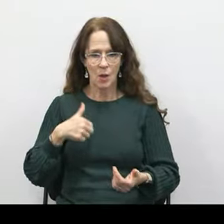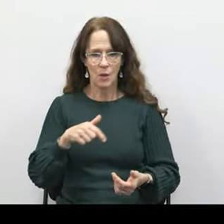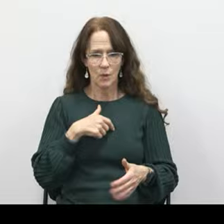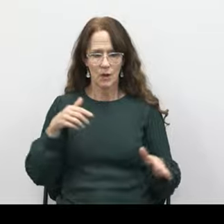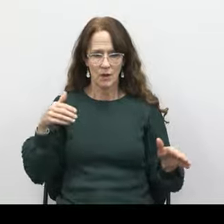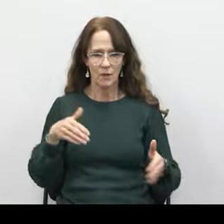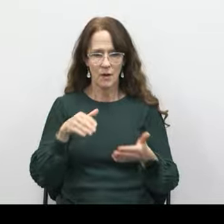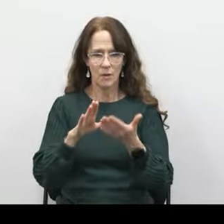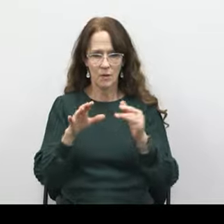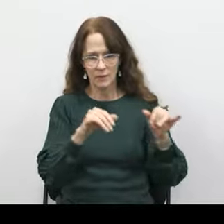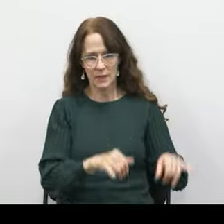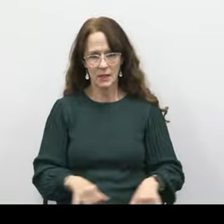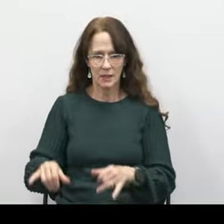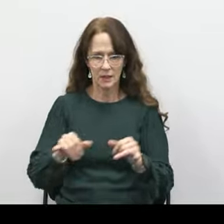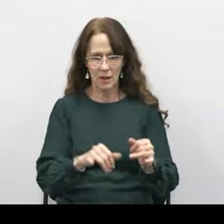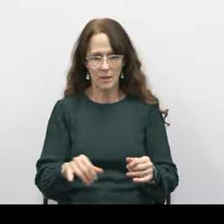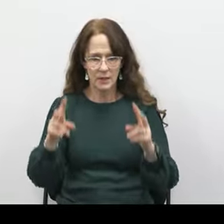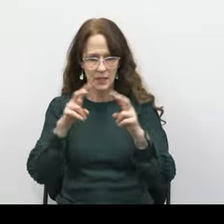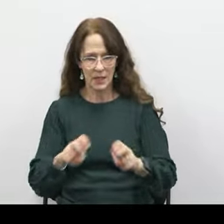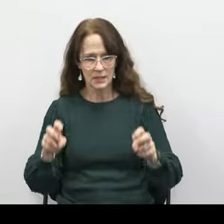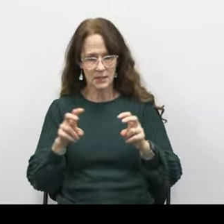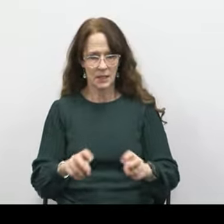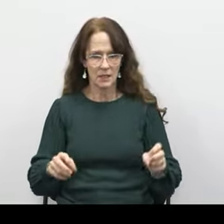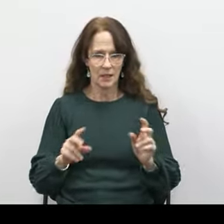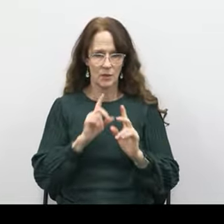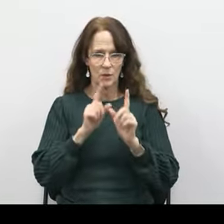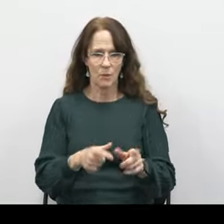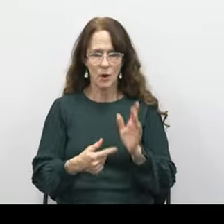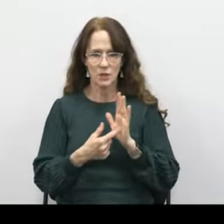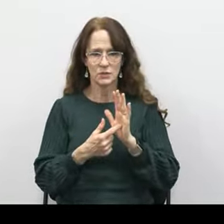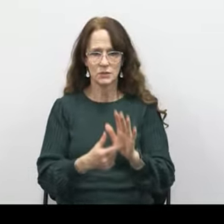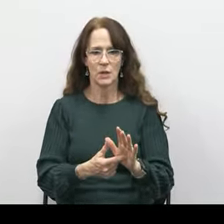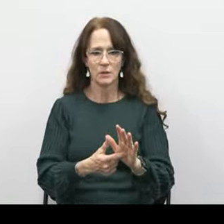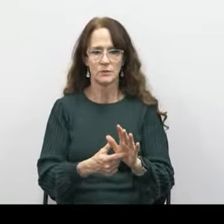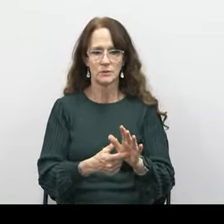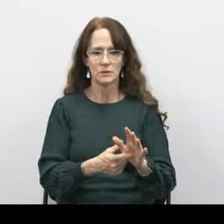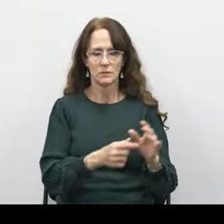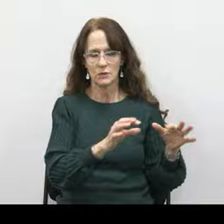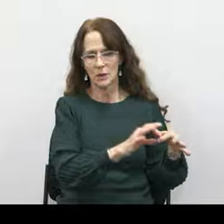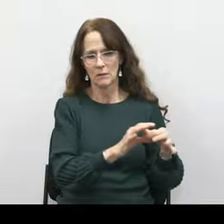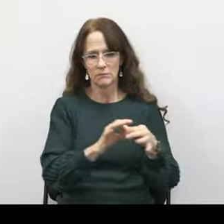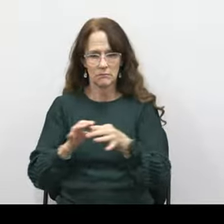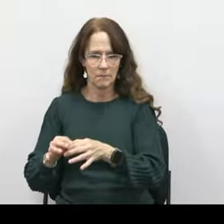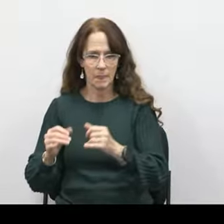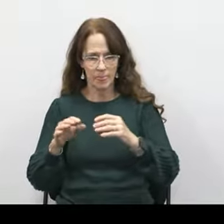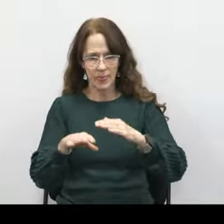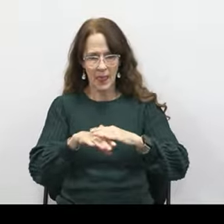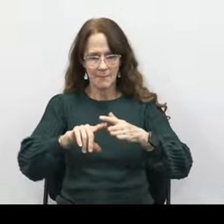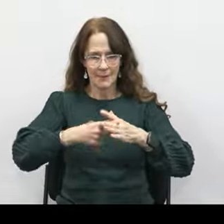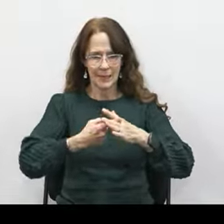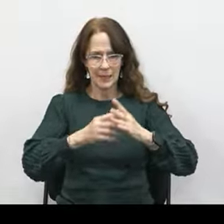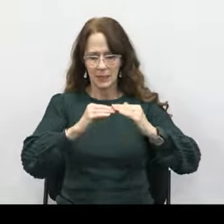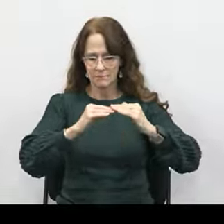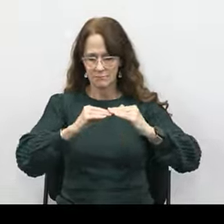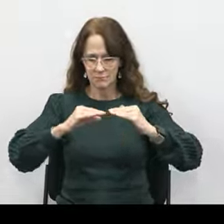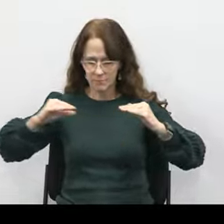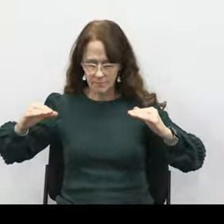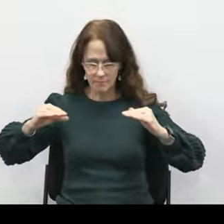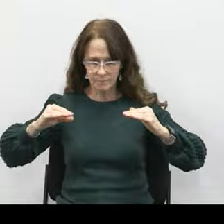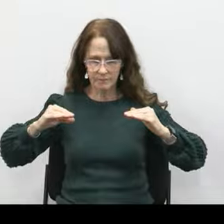this common assessment, because as the report shows, we're creating a baseline relative to the data that we will be